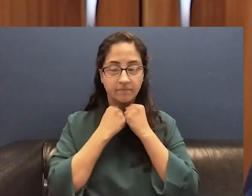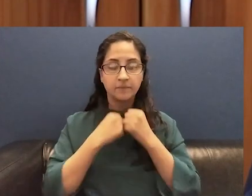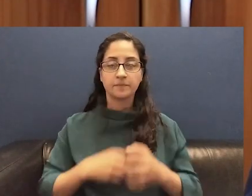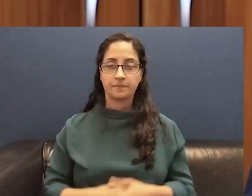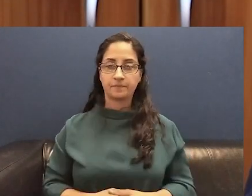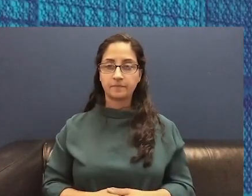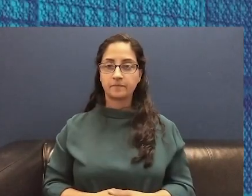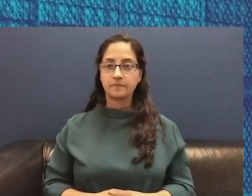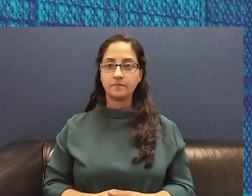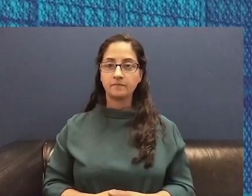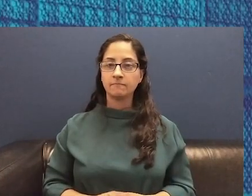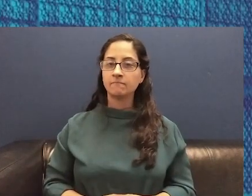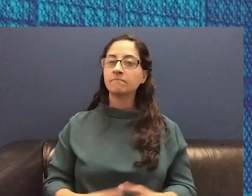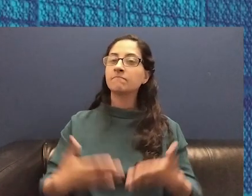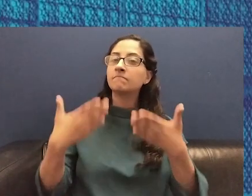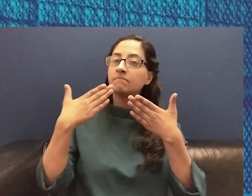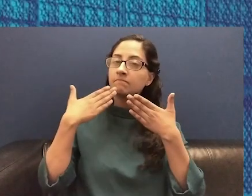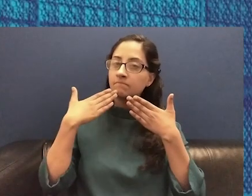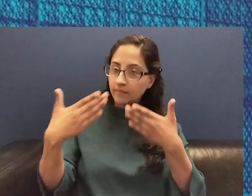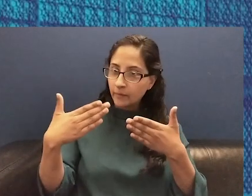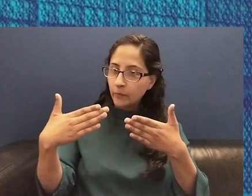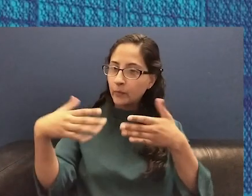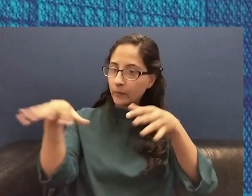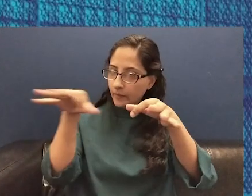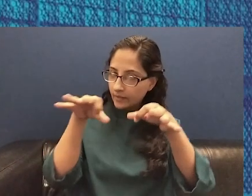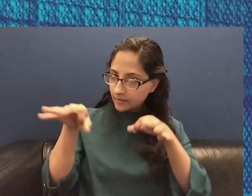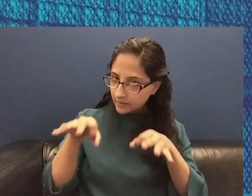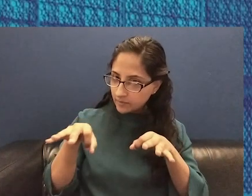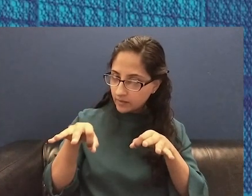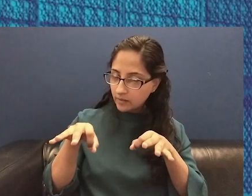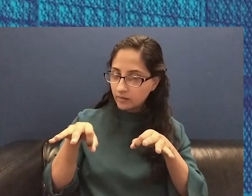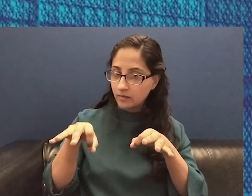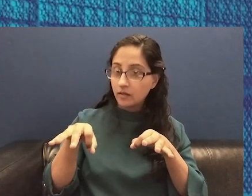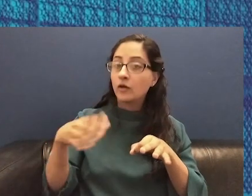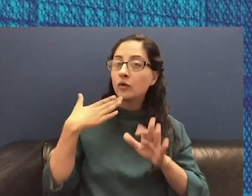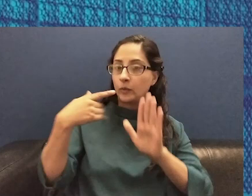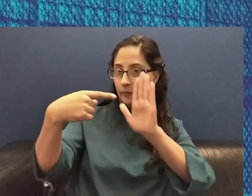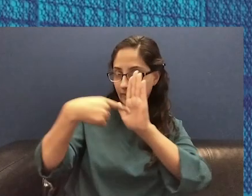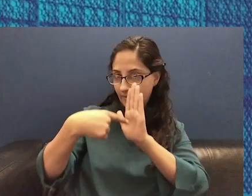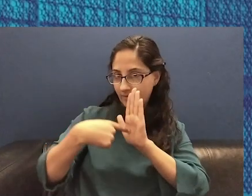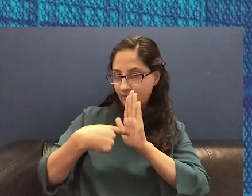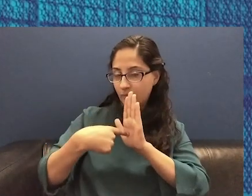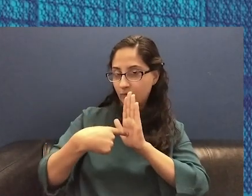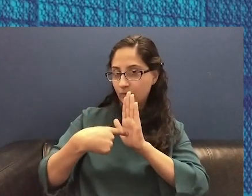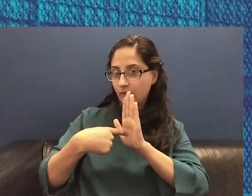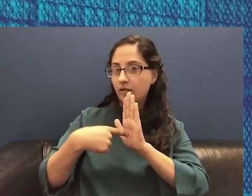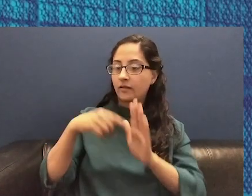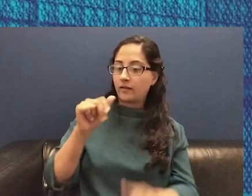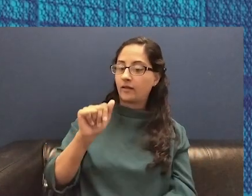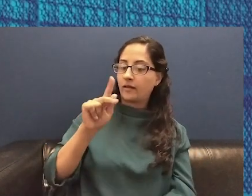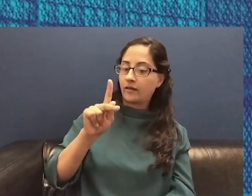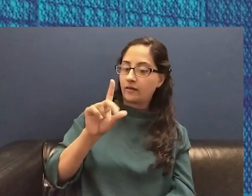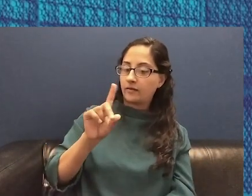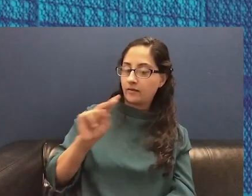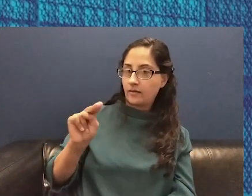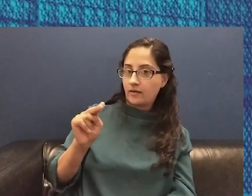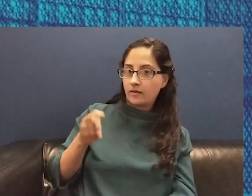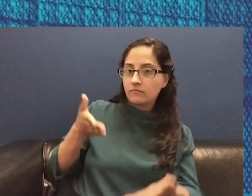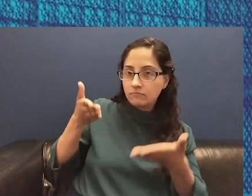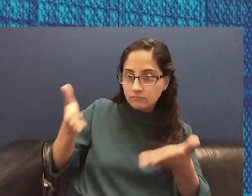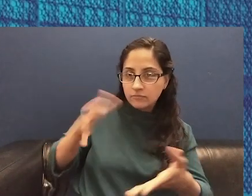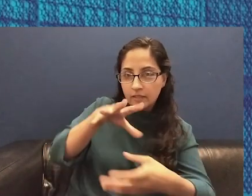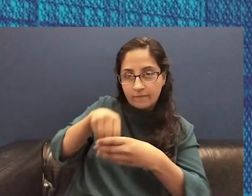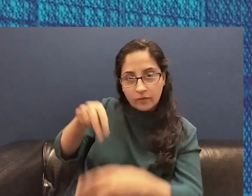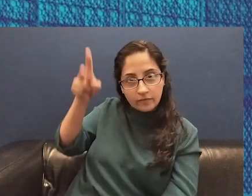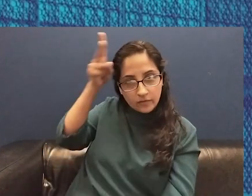do that. Excellent. Thank you so much, Dr. Najmuddin. And thank you for that overview and examples of the critical work